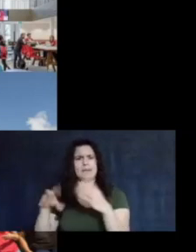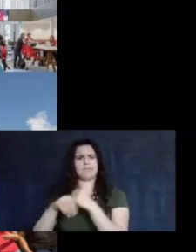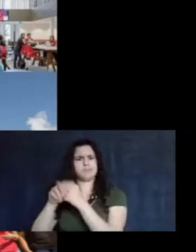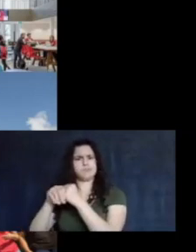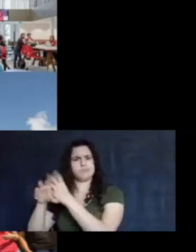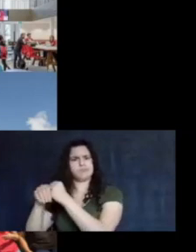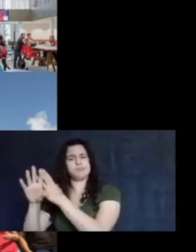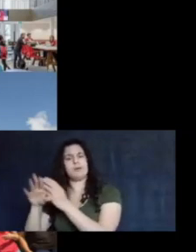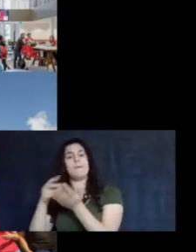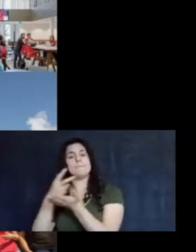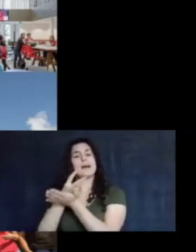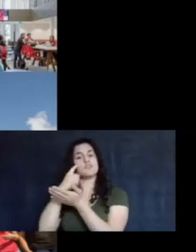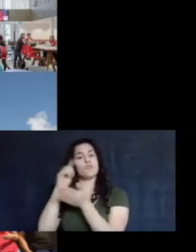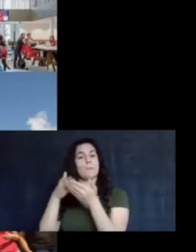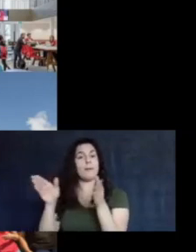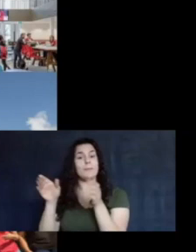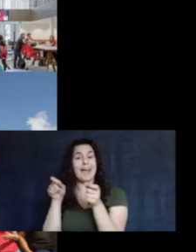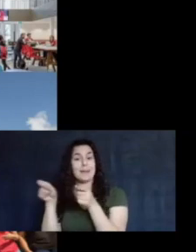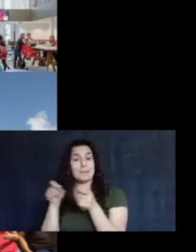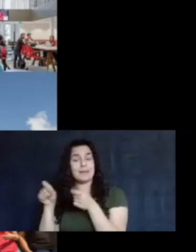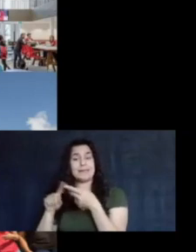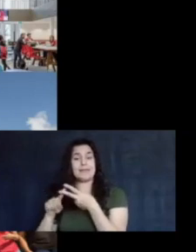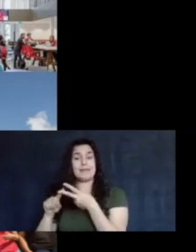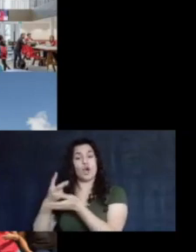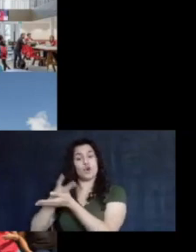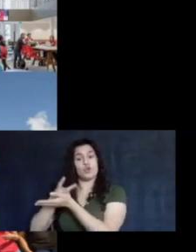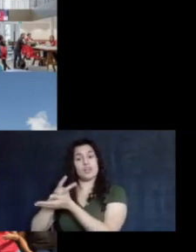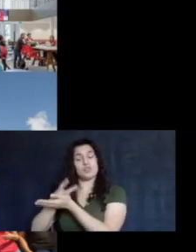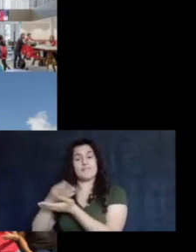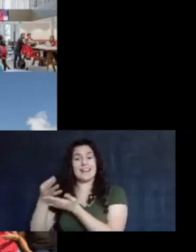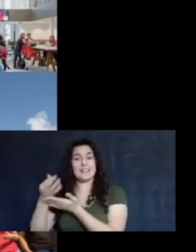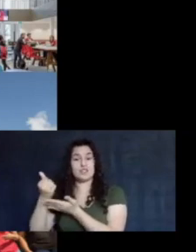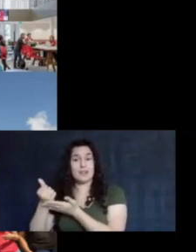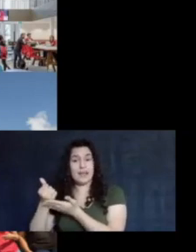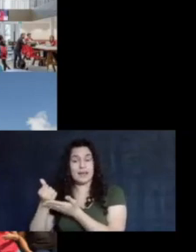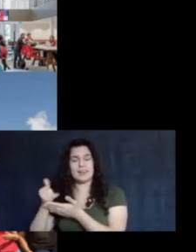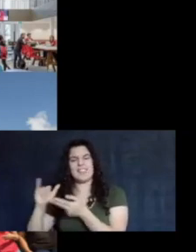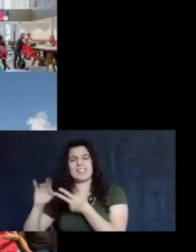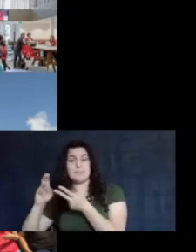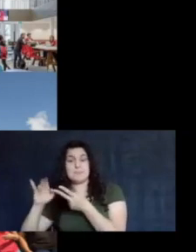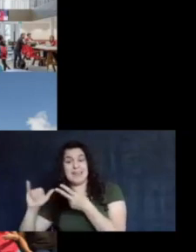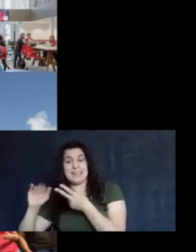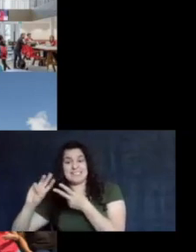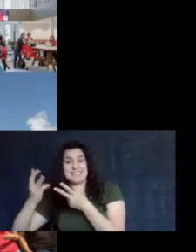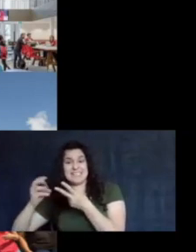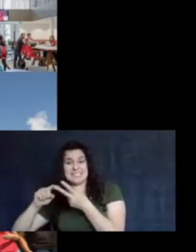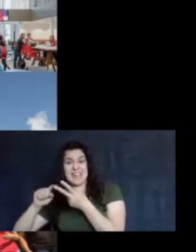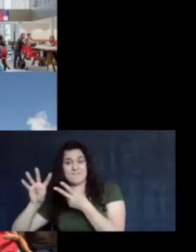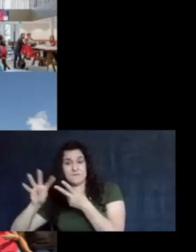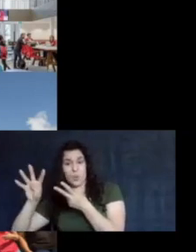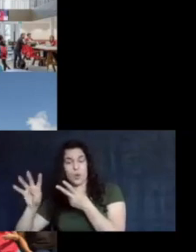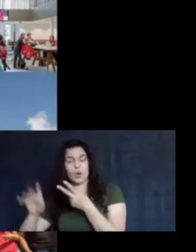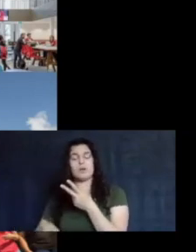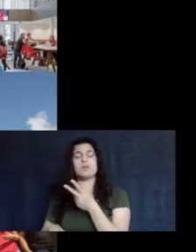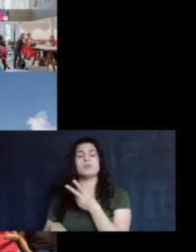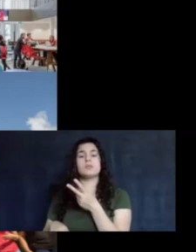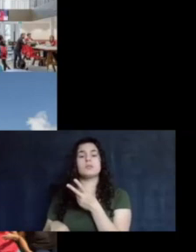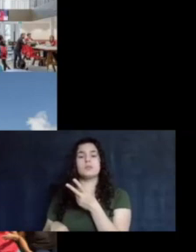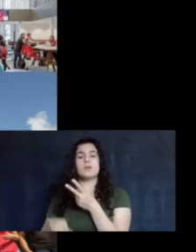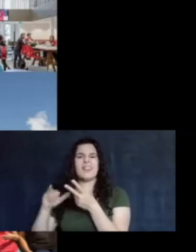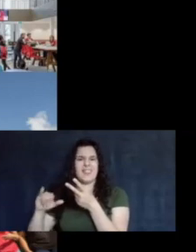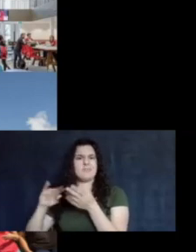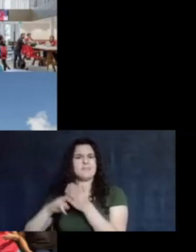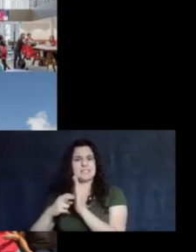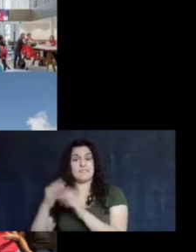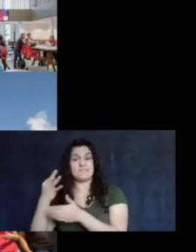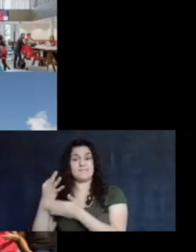Public Administration. We actually have a graduate financial aid session on May 6th at 4 o'clock, where the financial aid department will be